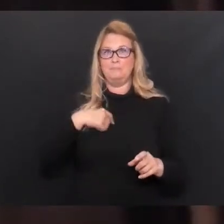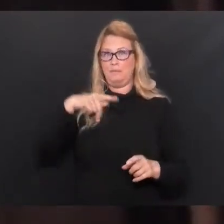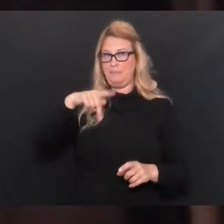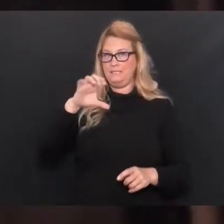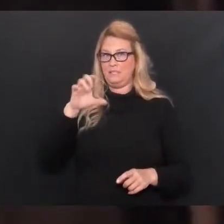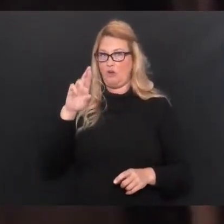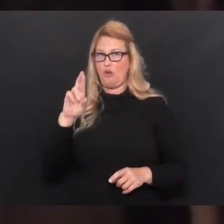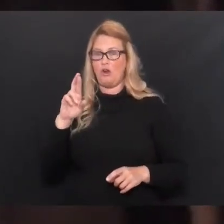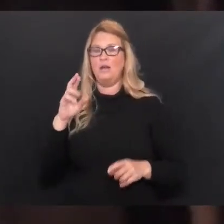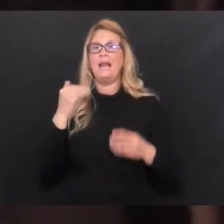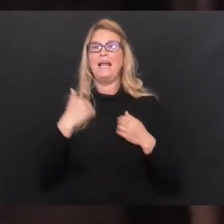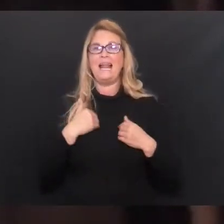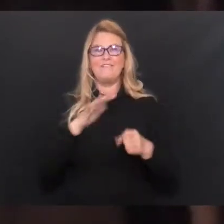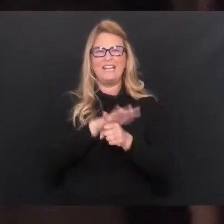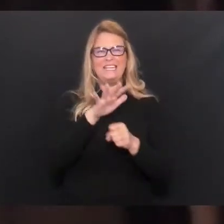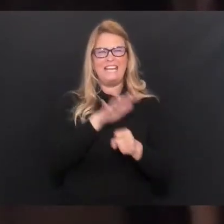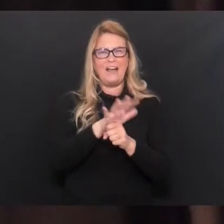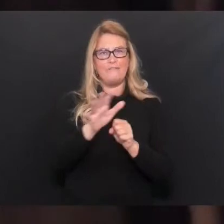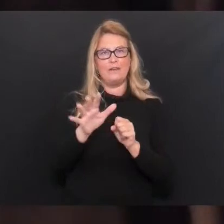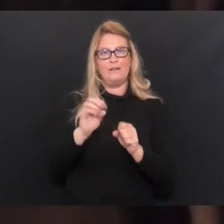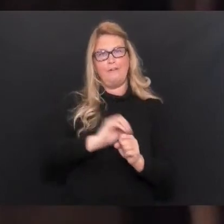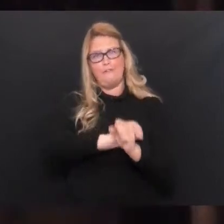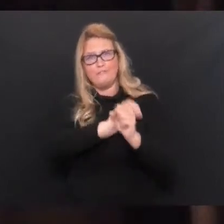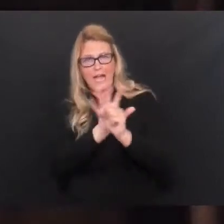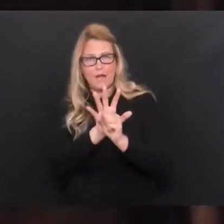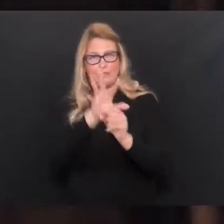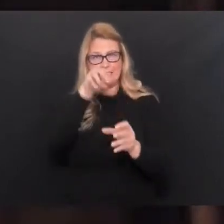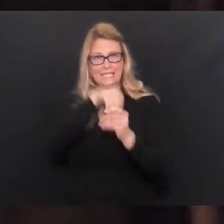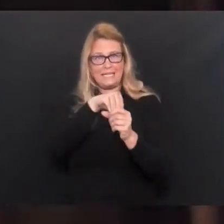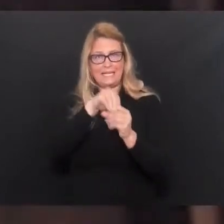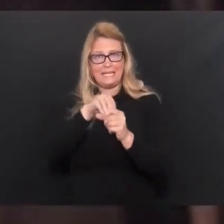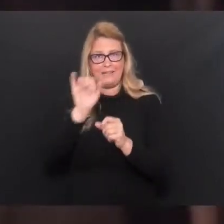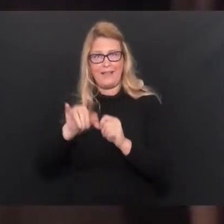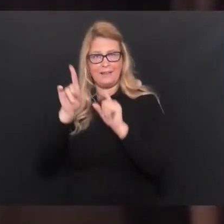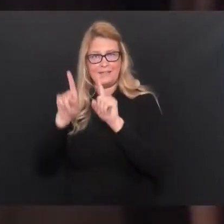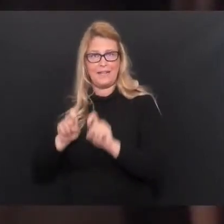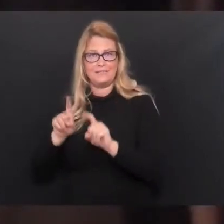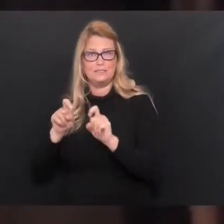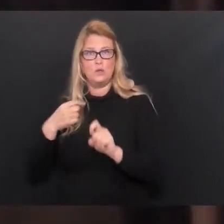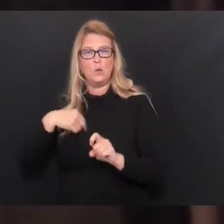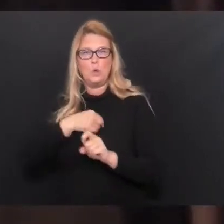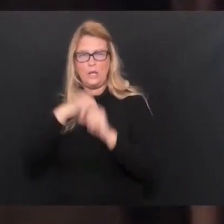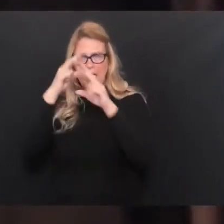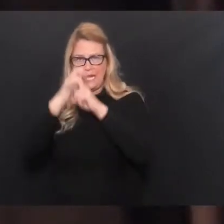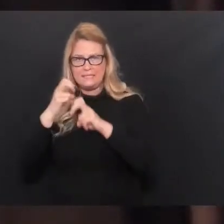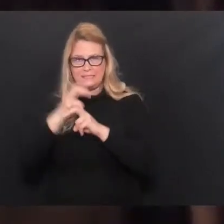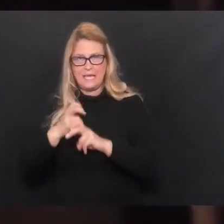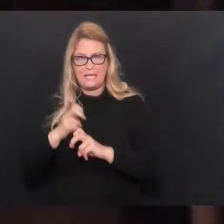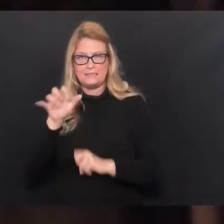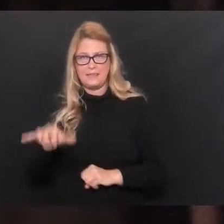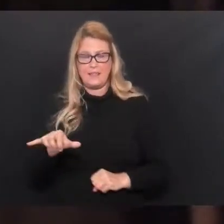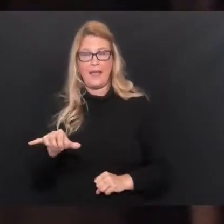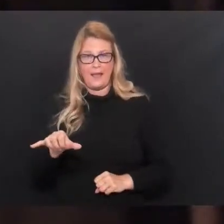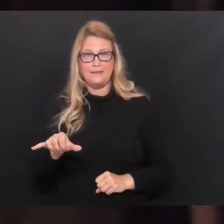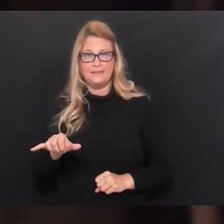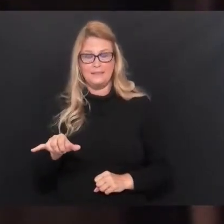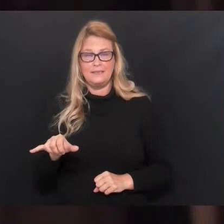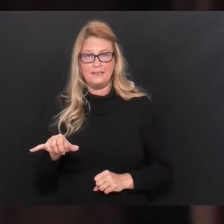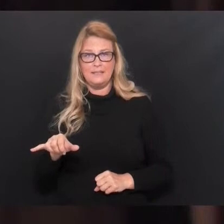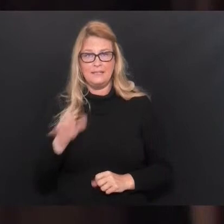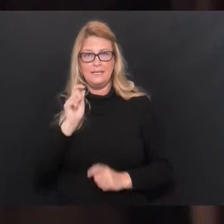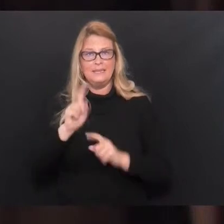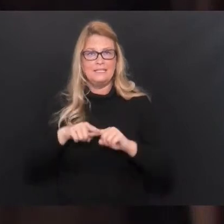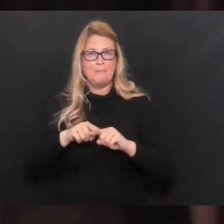to be enough virus in that PCR test, and we assess that based on a certain number